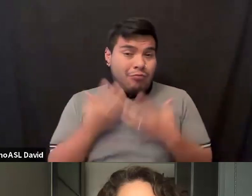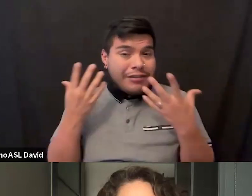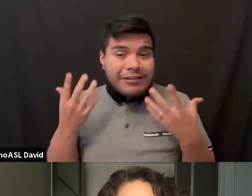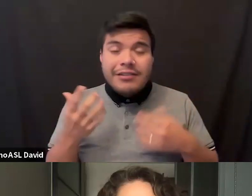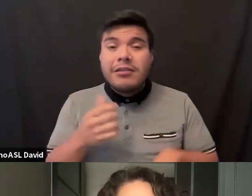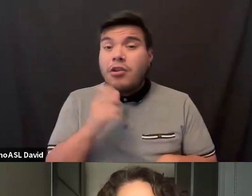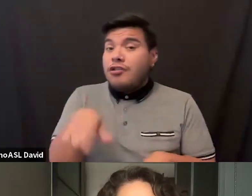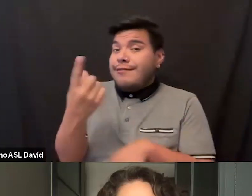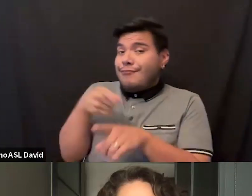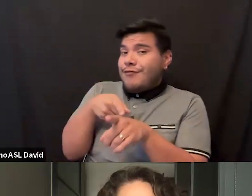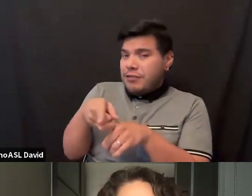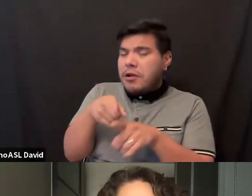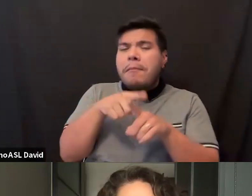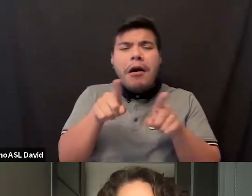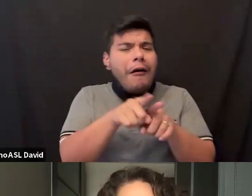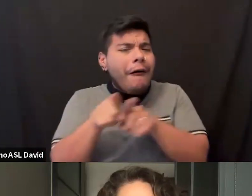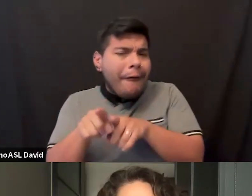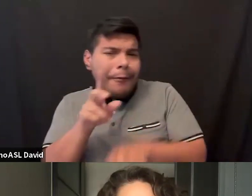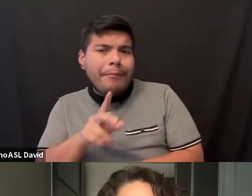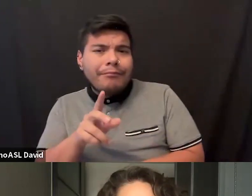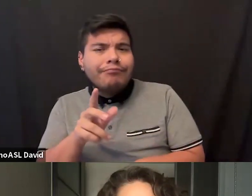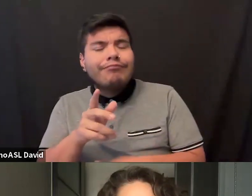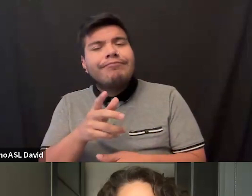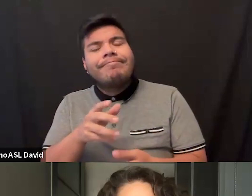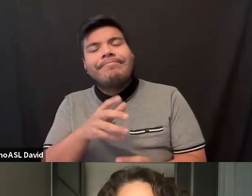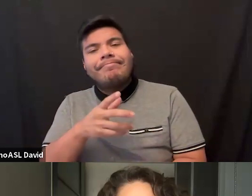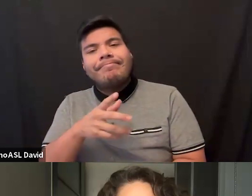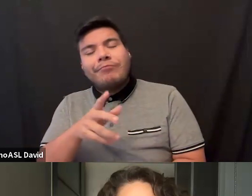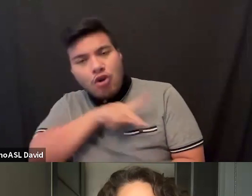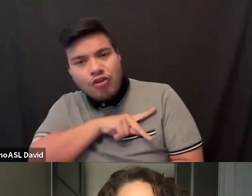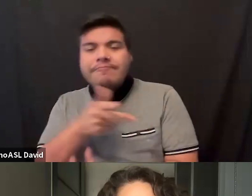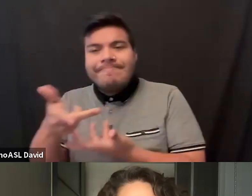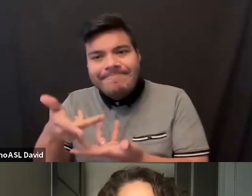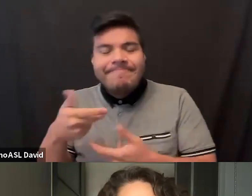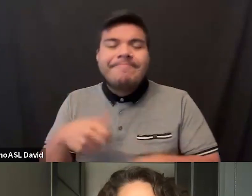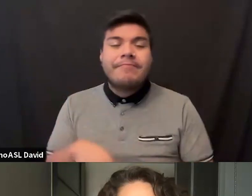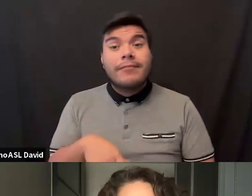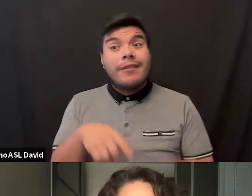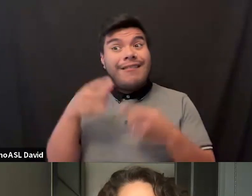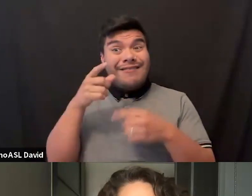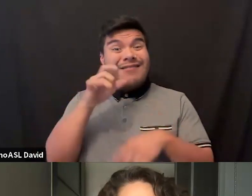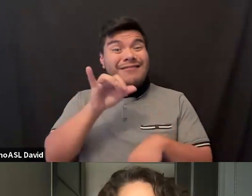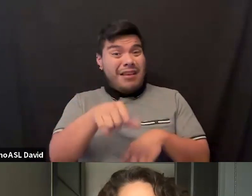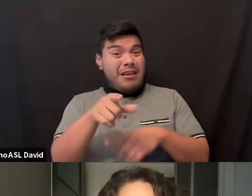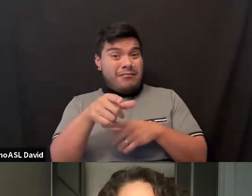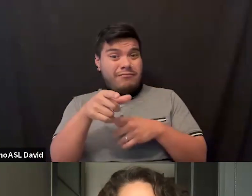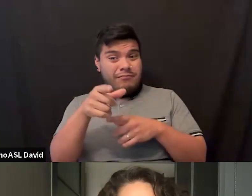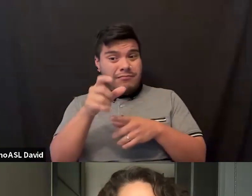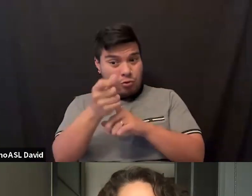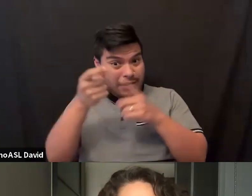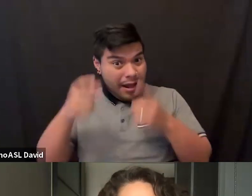professional area, but also in the personal area. So when this incident happens with her, it